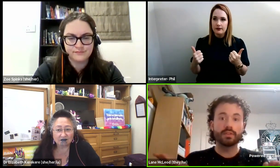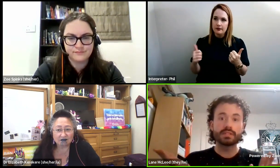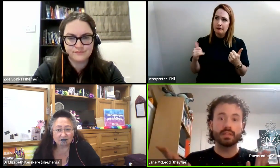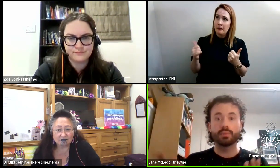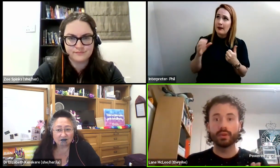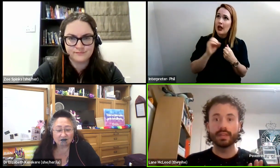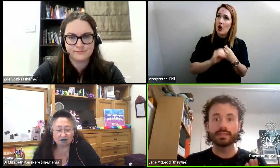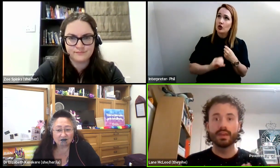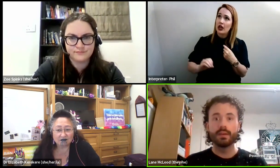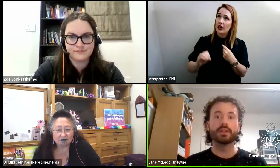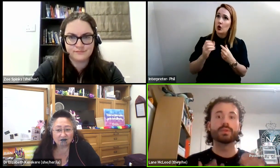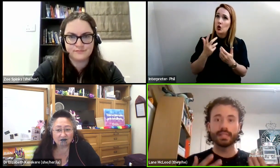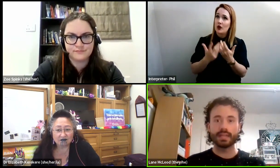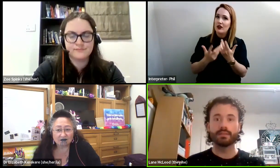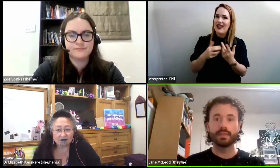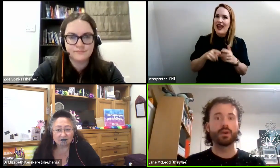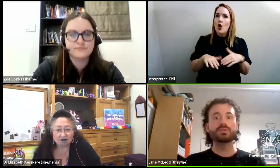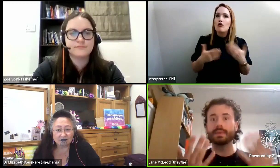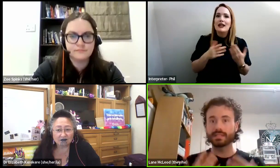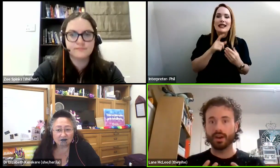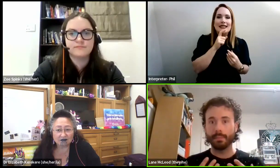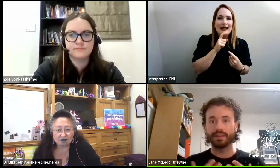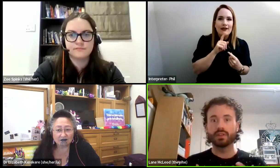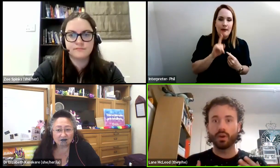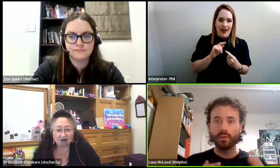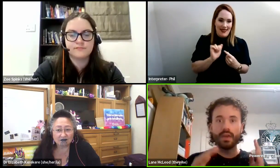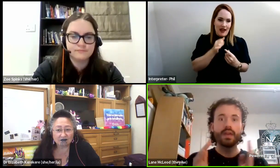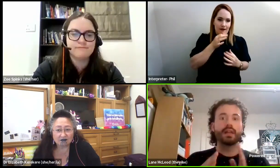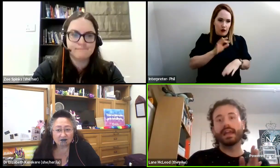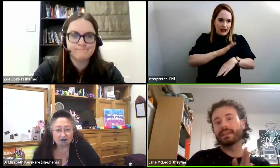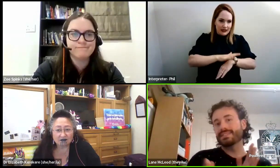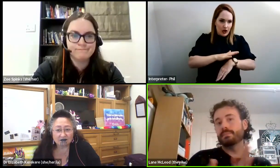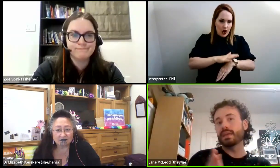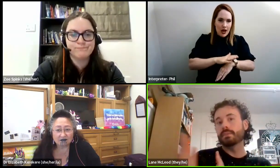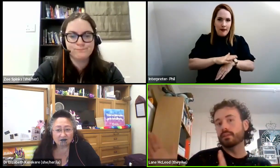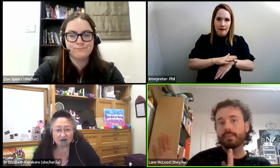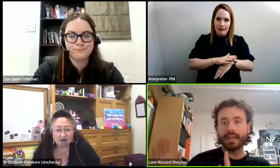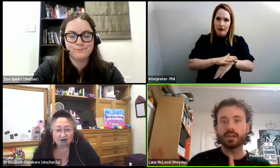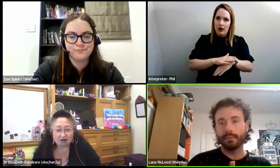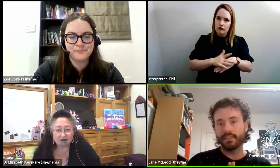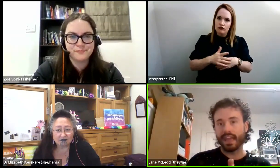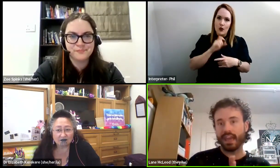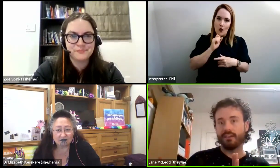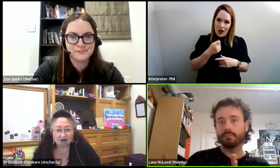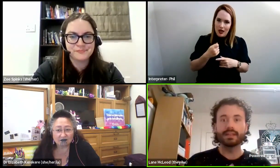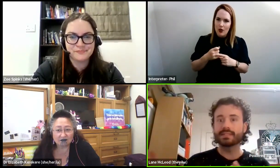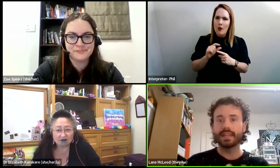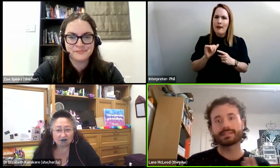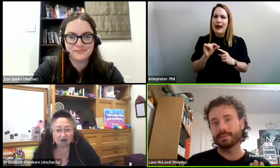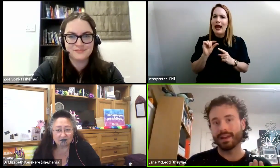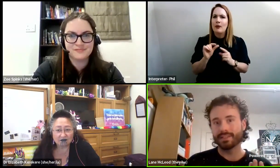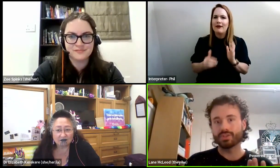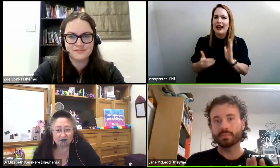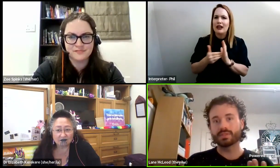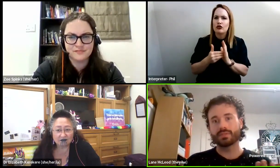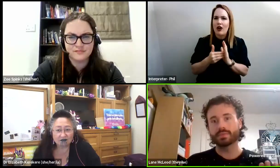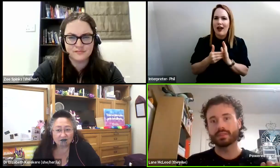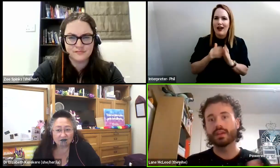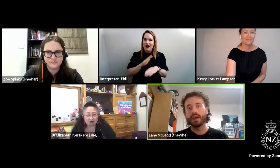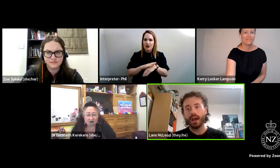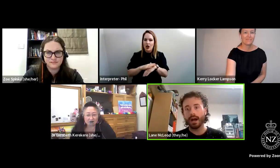Otago University employees, but are doing this out of their own spare time, out of their own like spare bit of pay time that they have, but it isn't actually a part of their